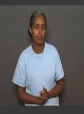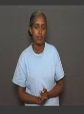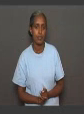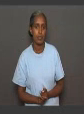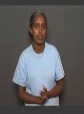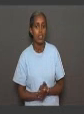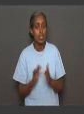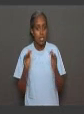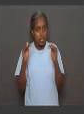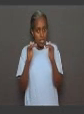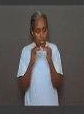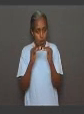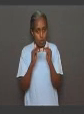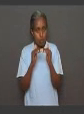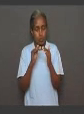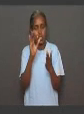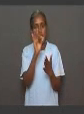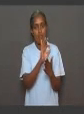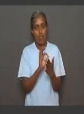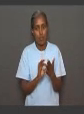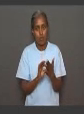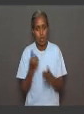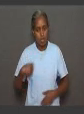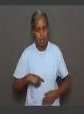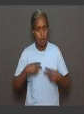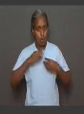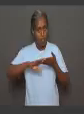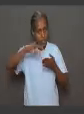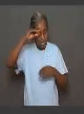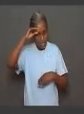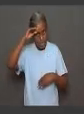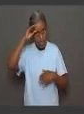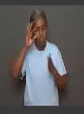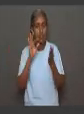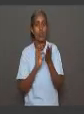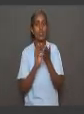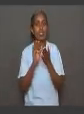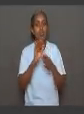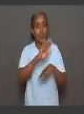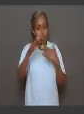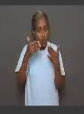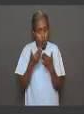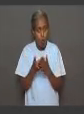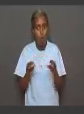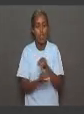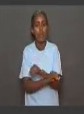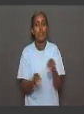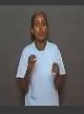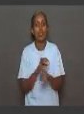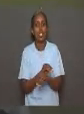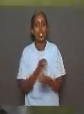That is equal to the formula we have learned for the number of all permutations.